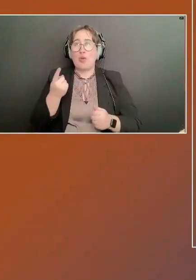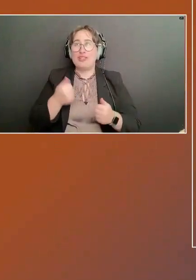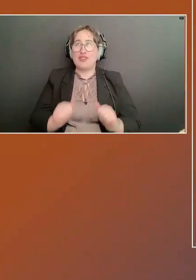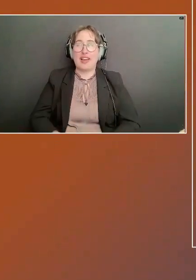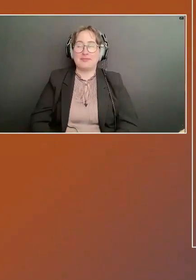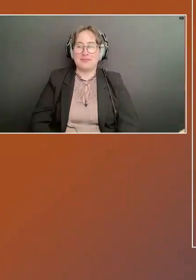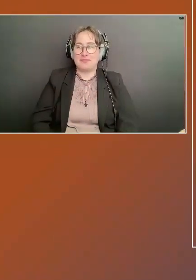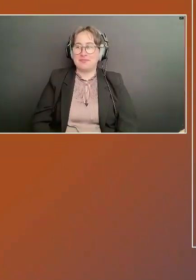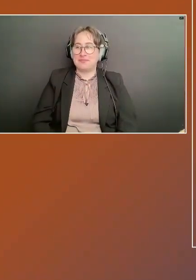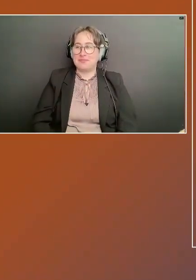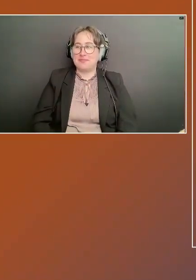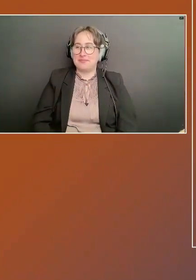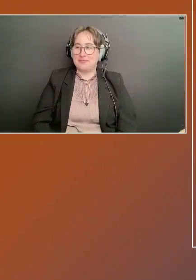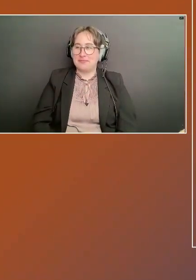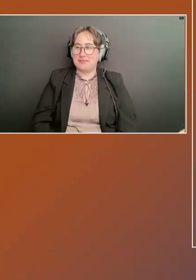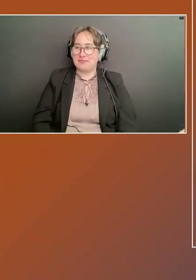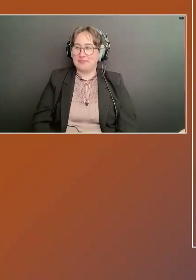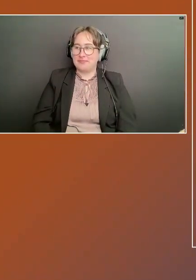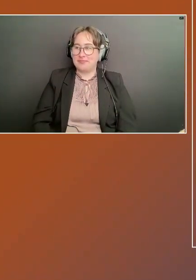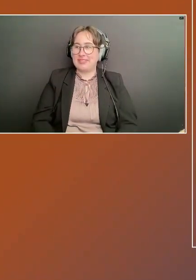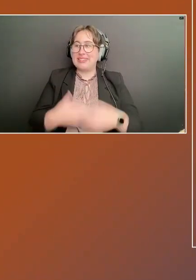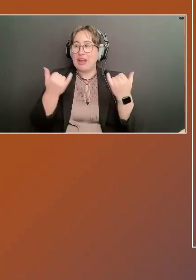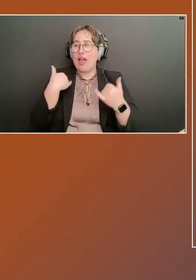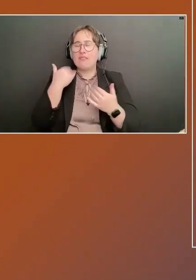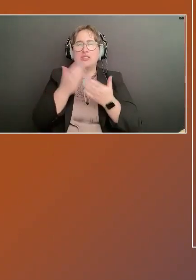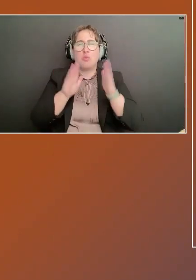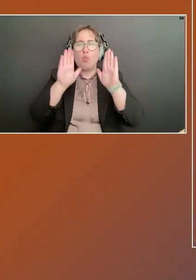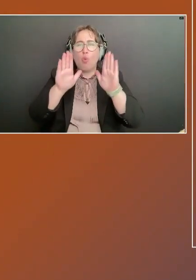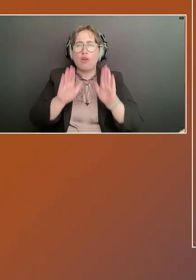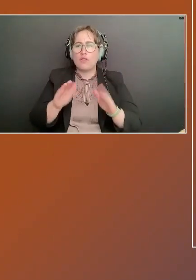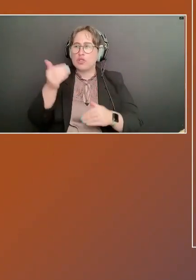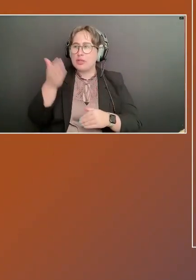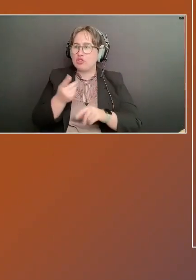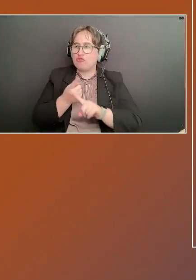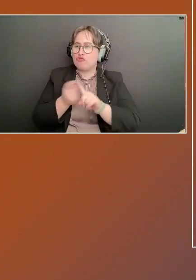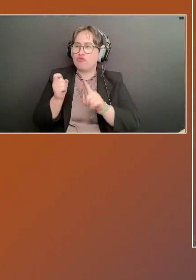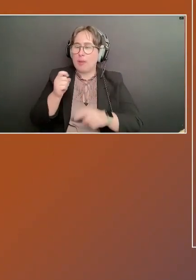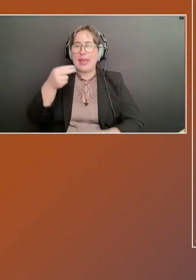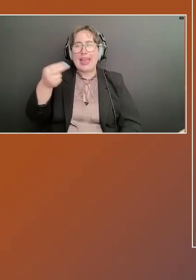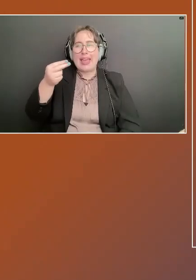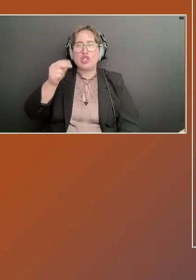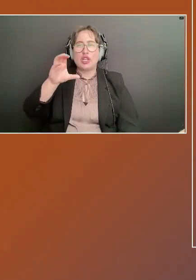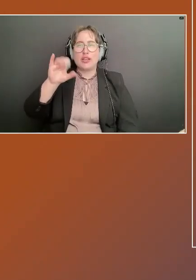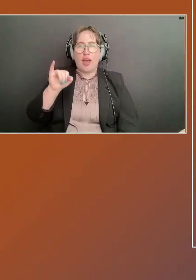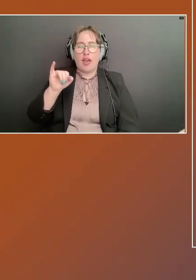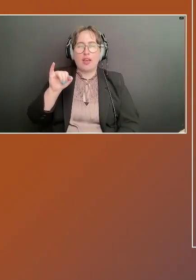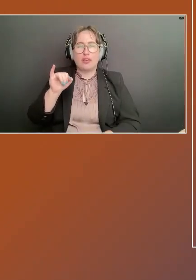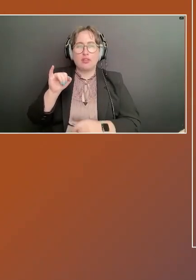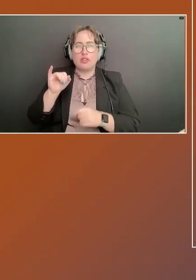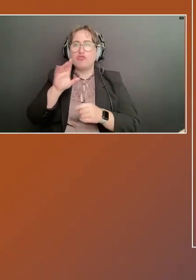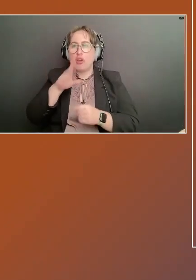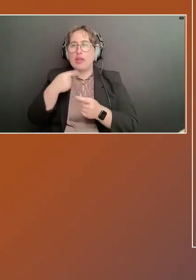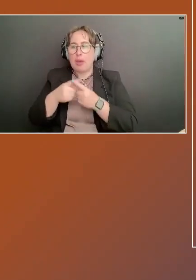All right, now we have some great speakers from HCAI talking about social and community impact with data.